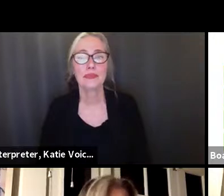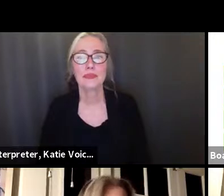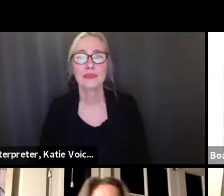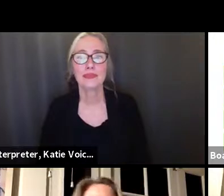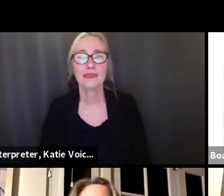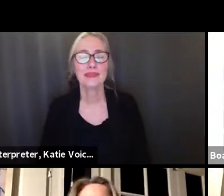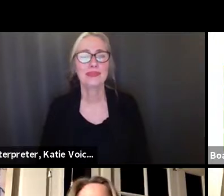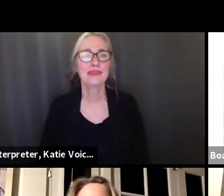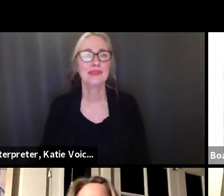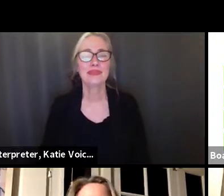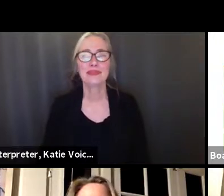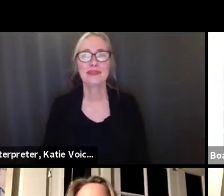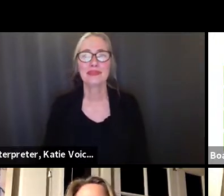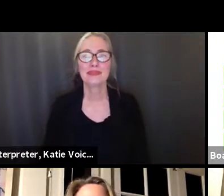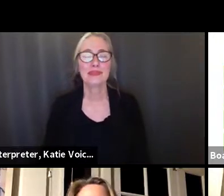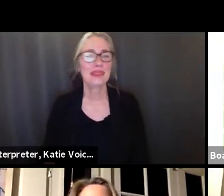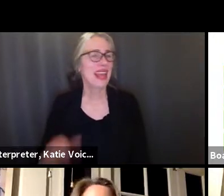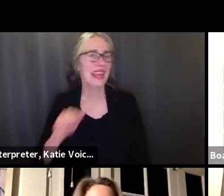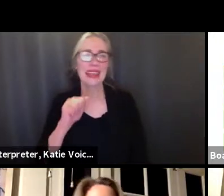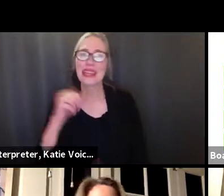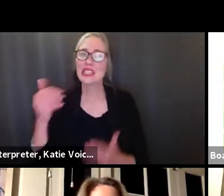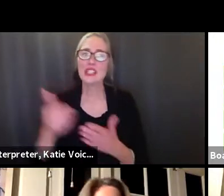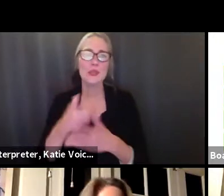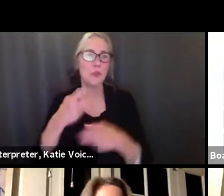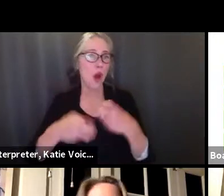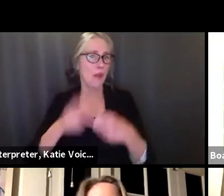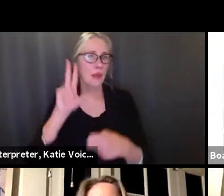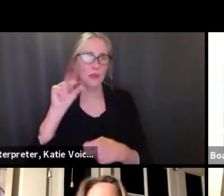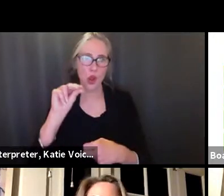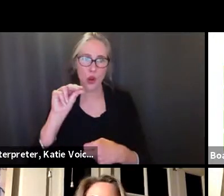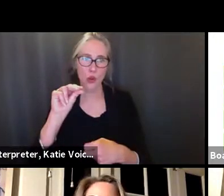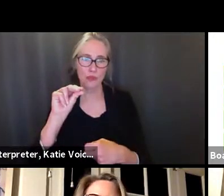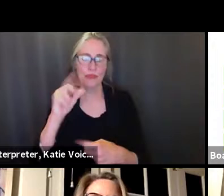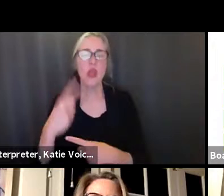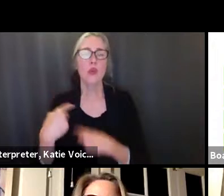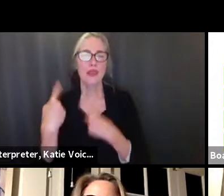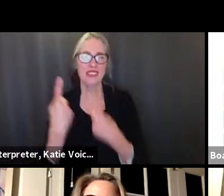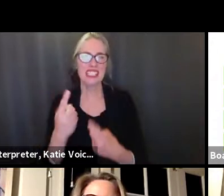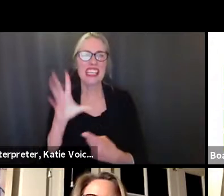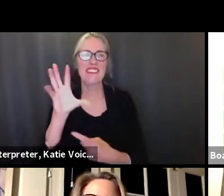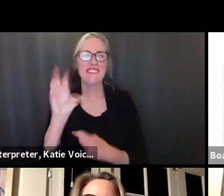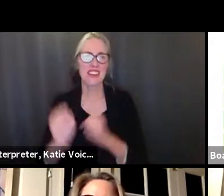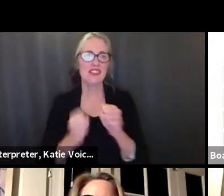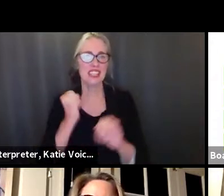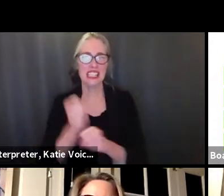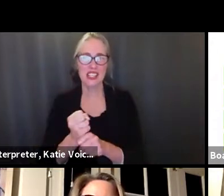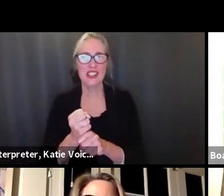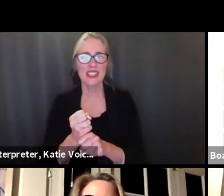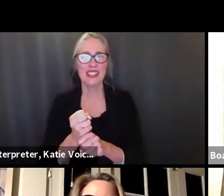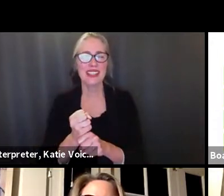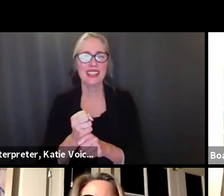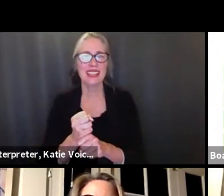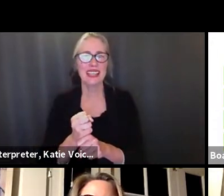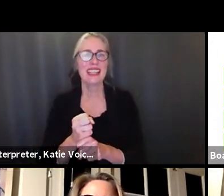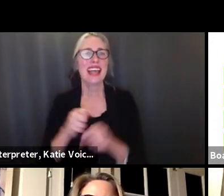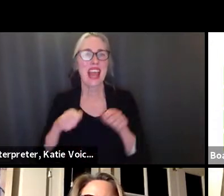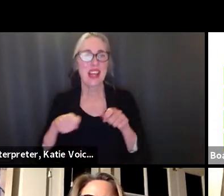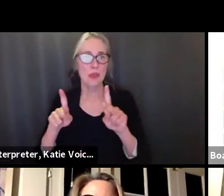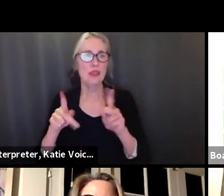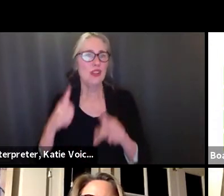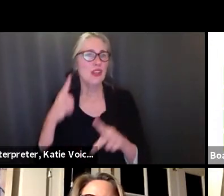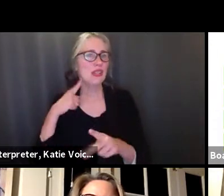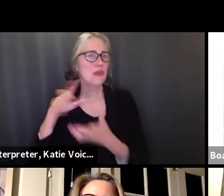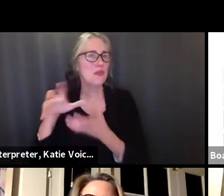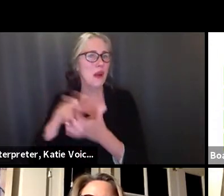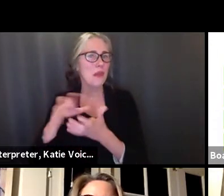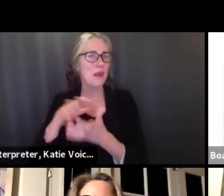This is not a new problem. We have 50 years of research around brain development that tells us that the opportunities that a